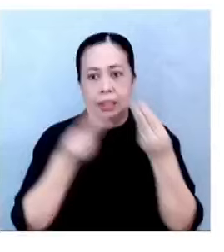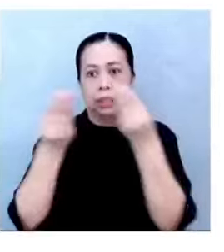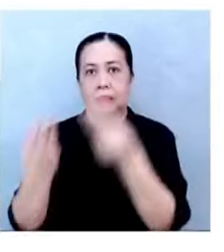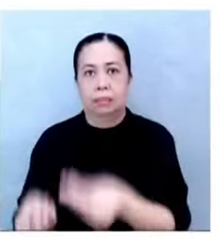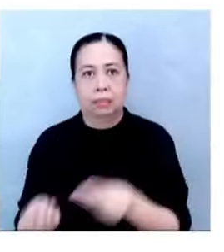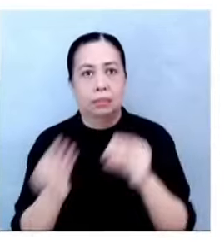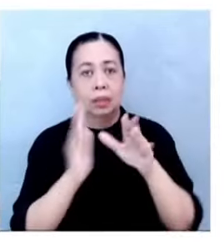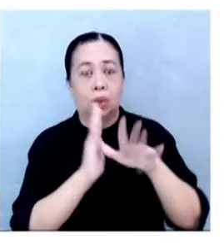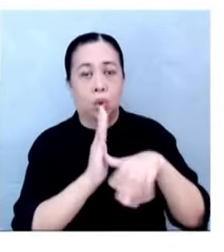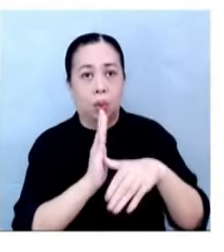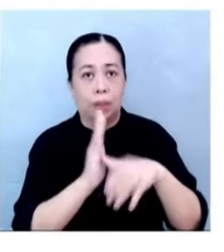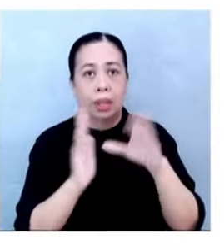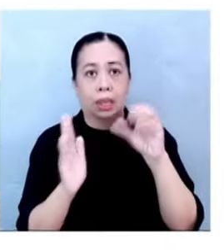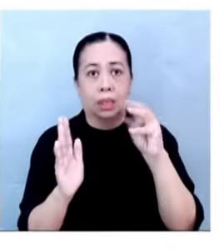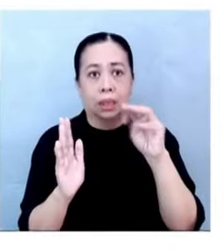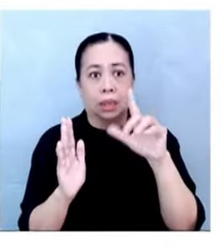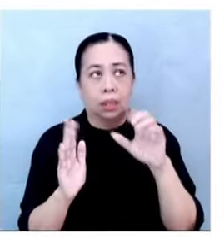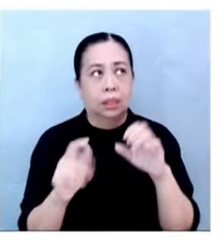COMELEC